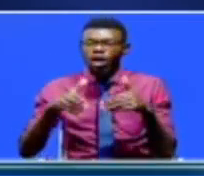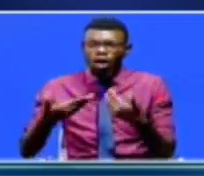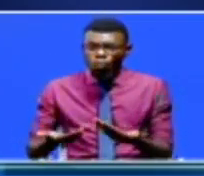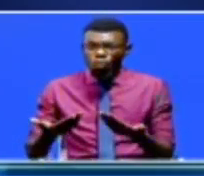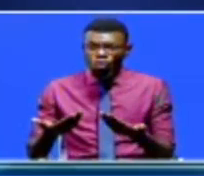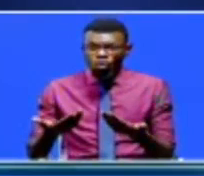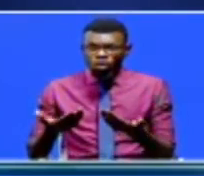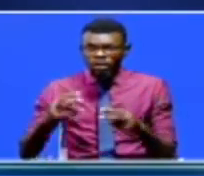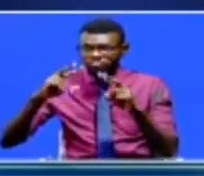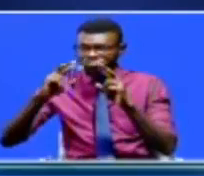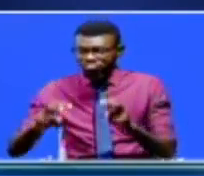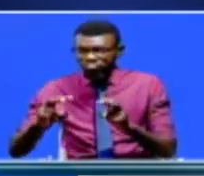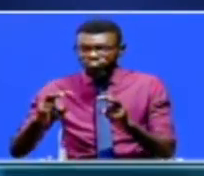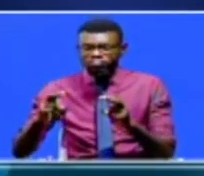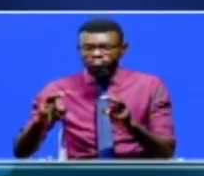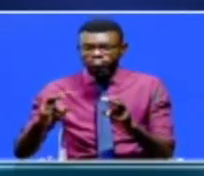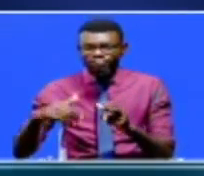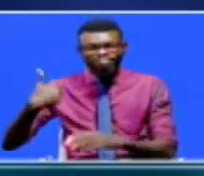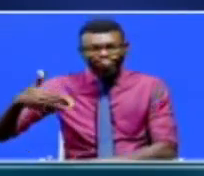the frequency of the testing.